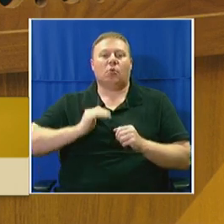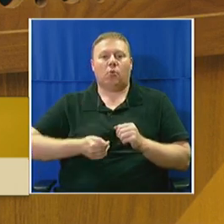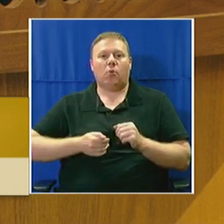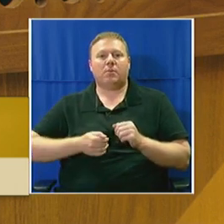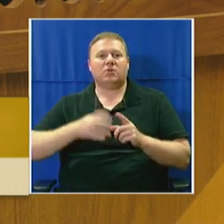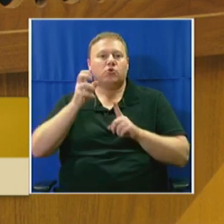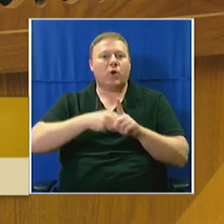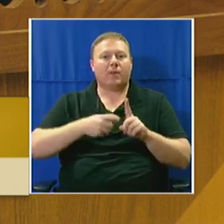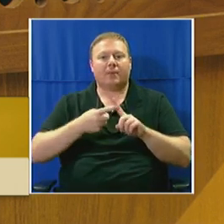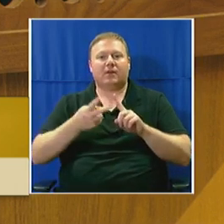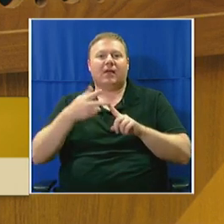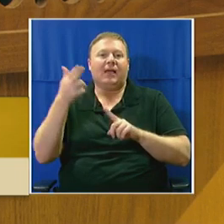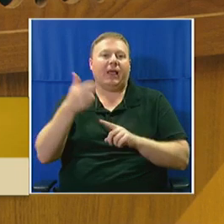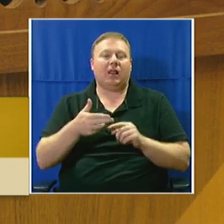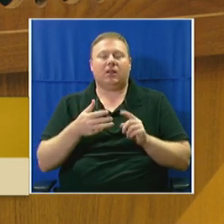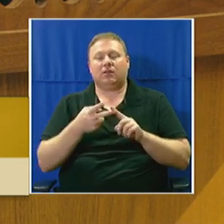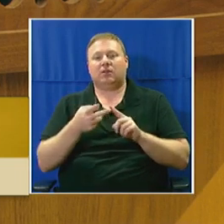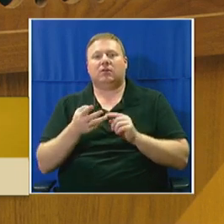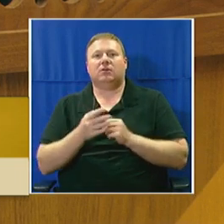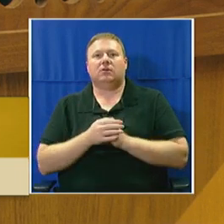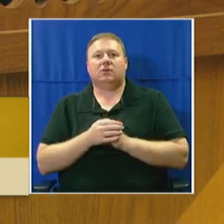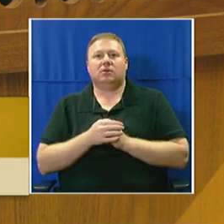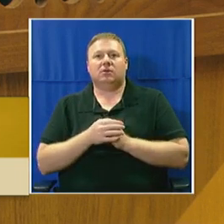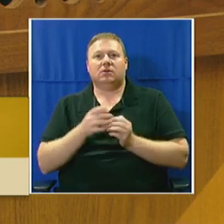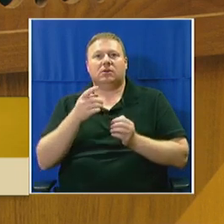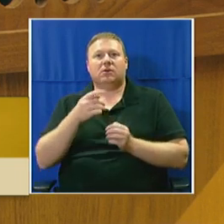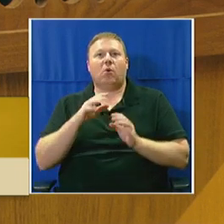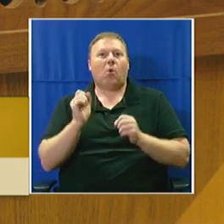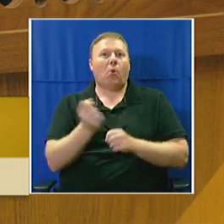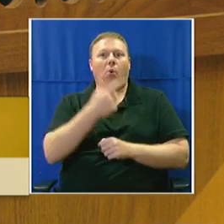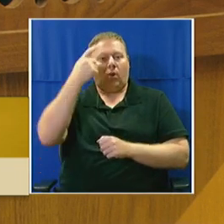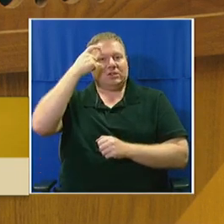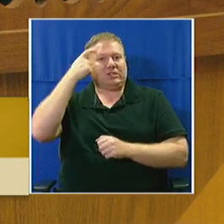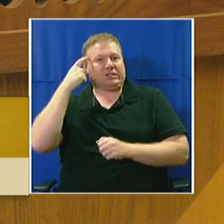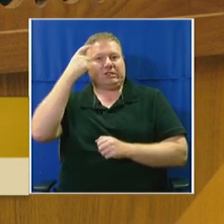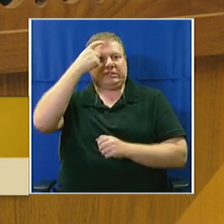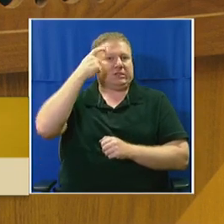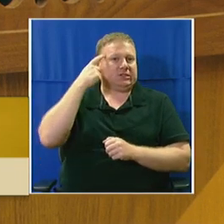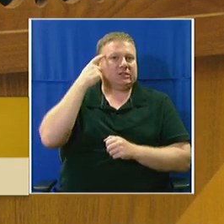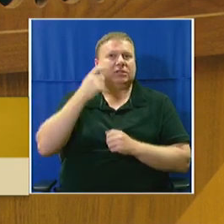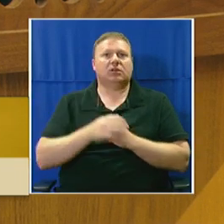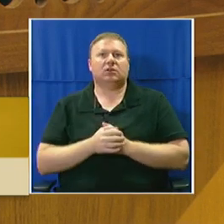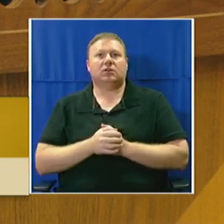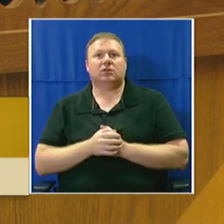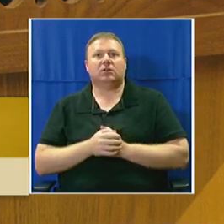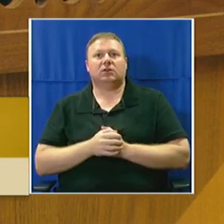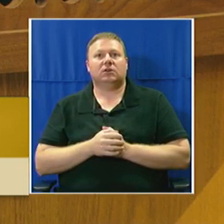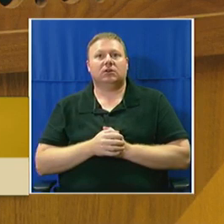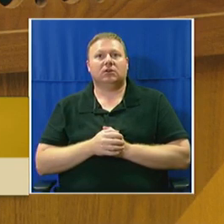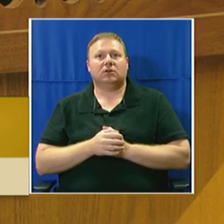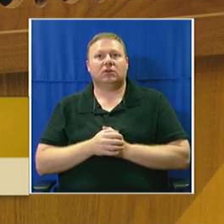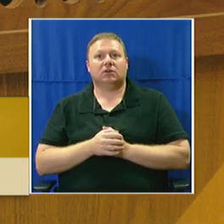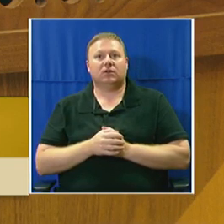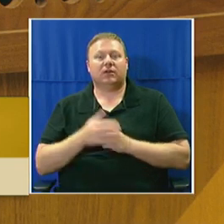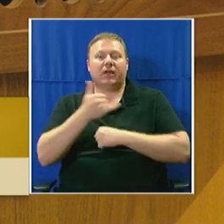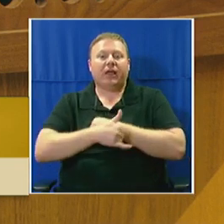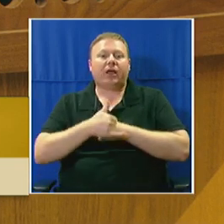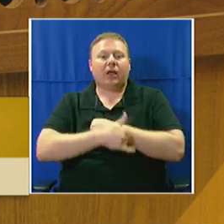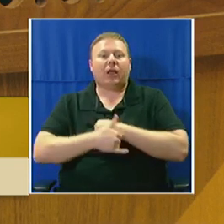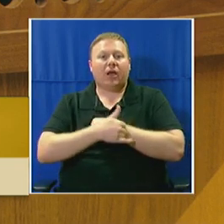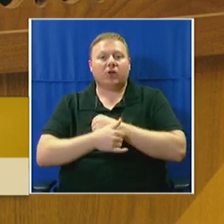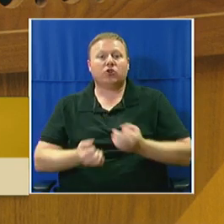families of precious ra of of of of hundreds of